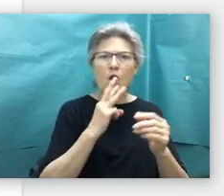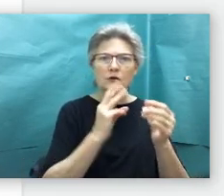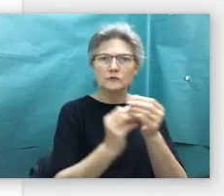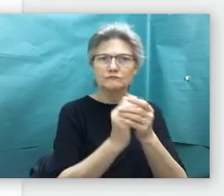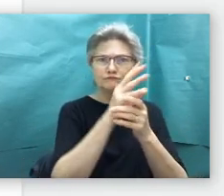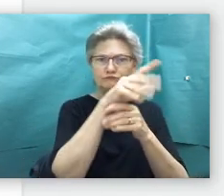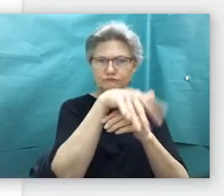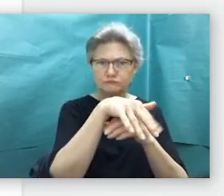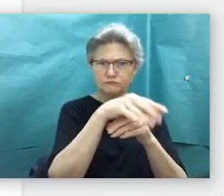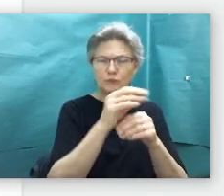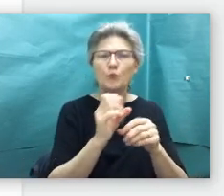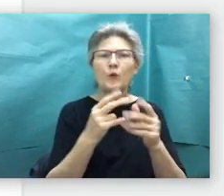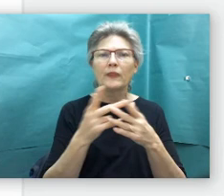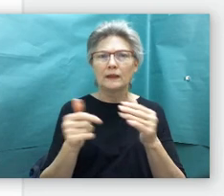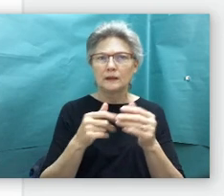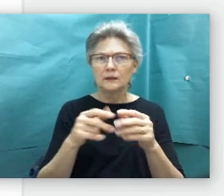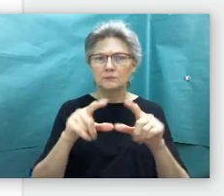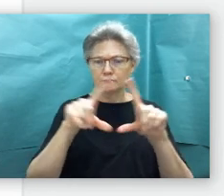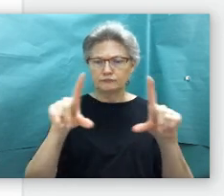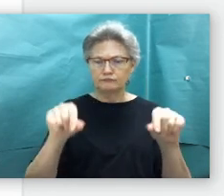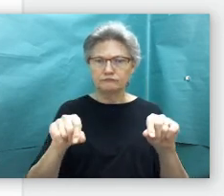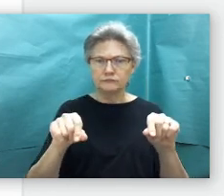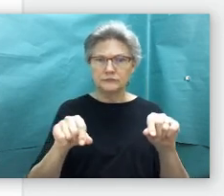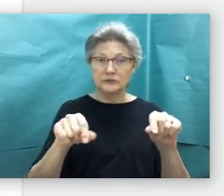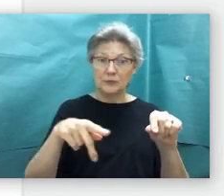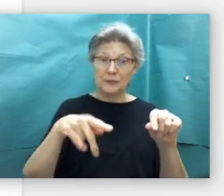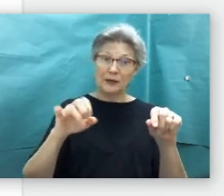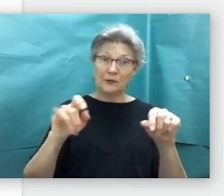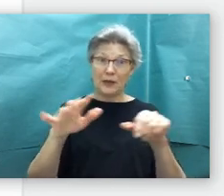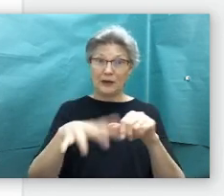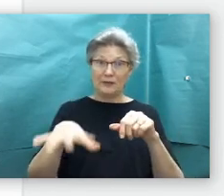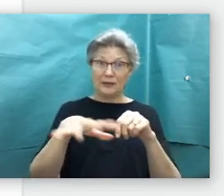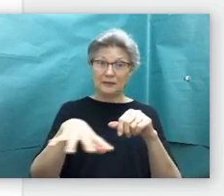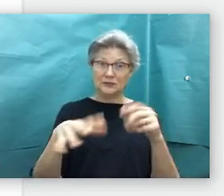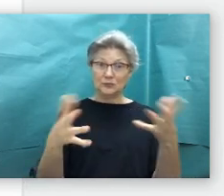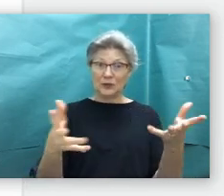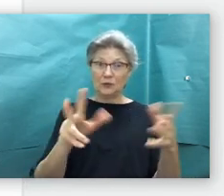bricks. Right, patio area is